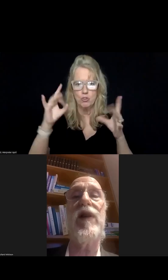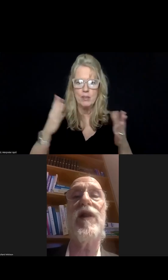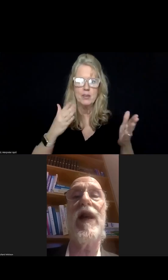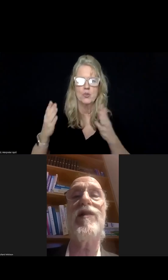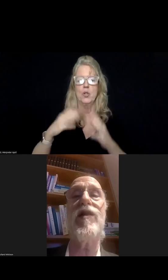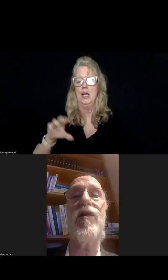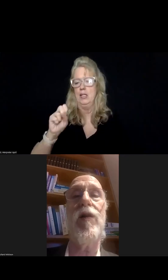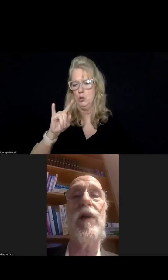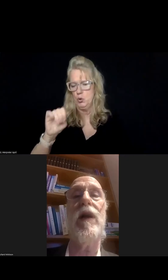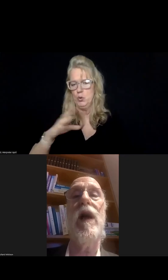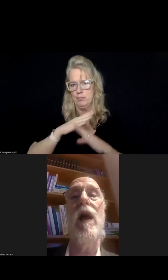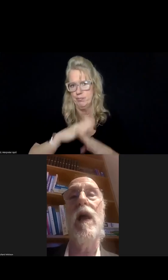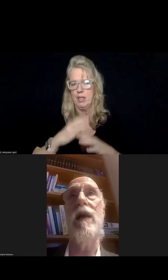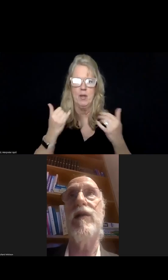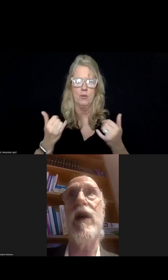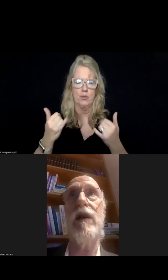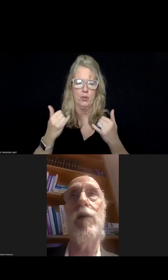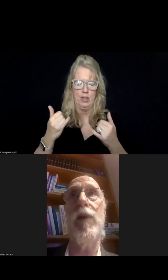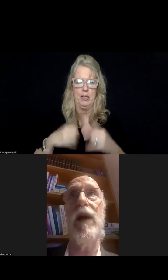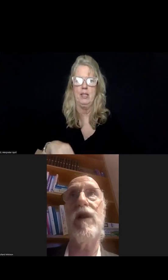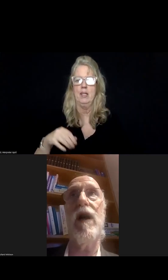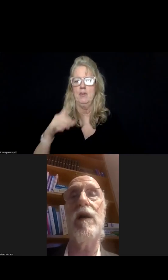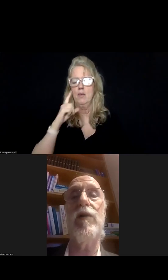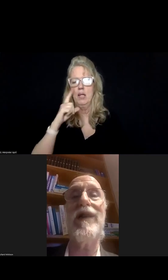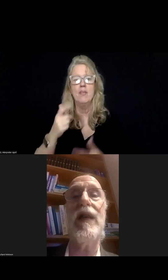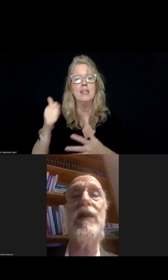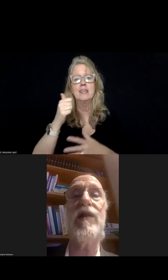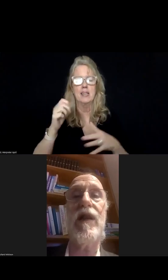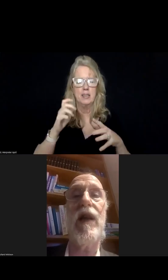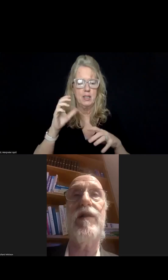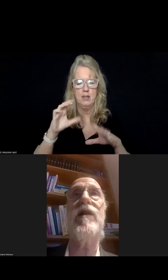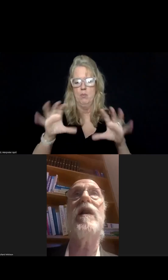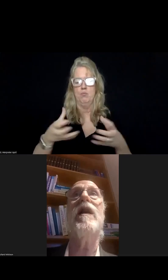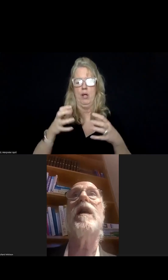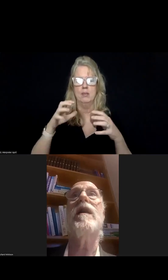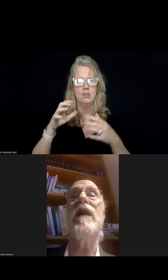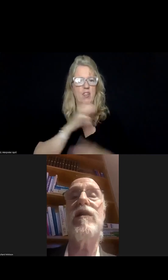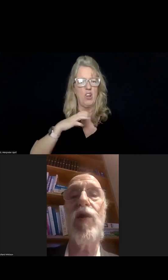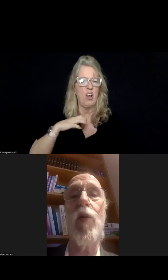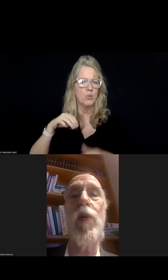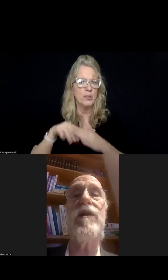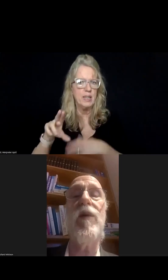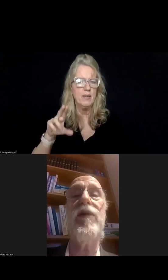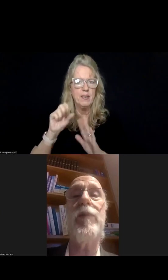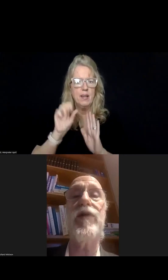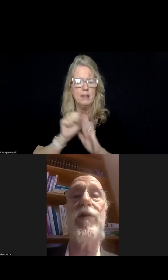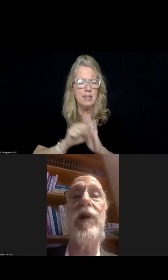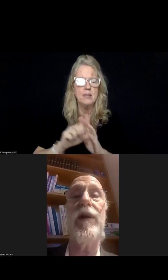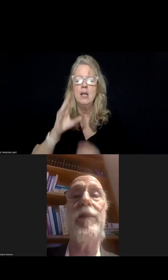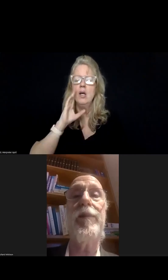suicide prevention that exists currently in the executive branch and the Congress in the states, that this is a window